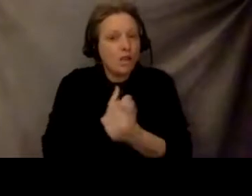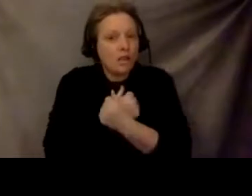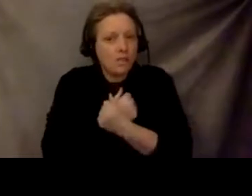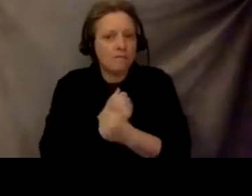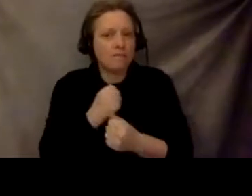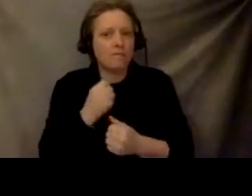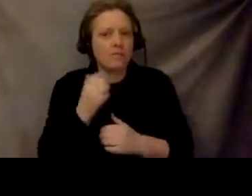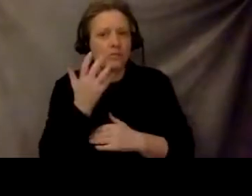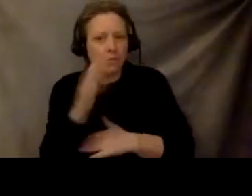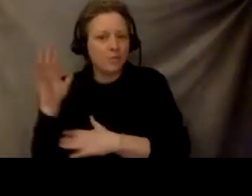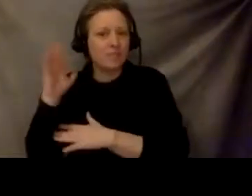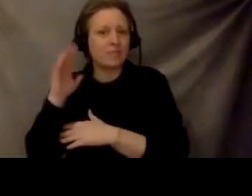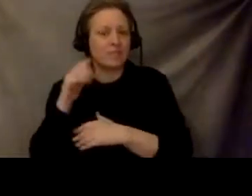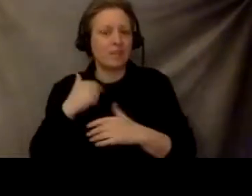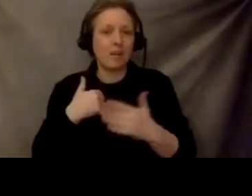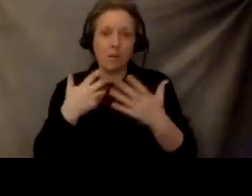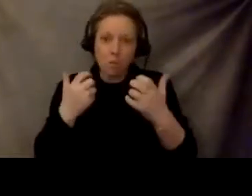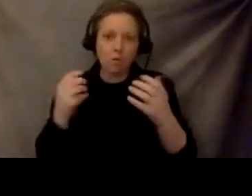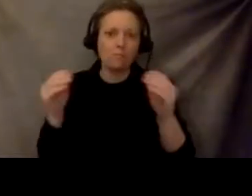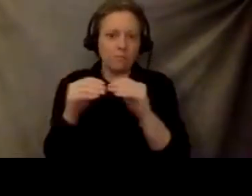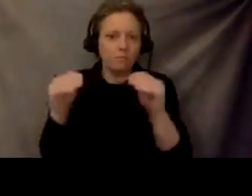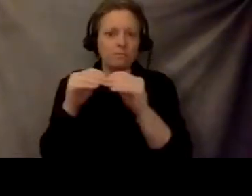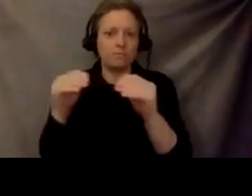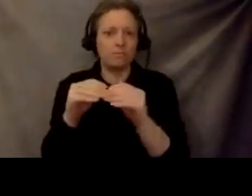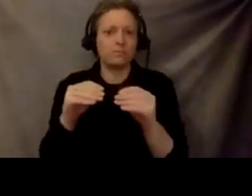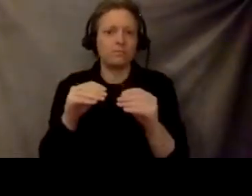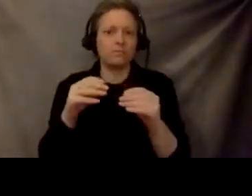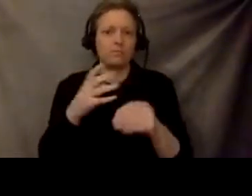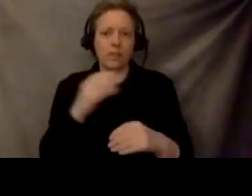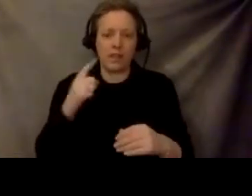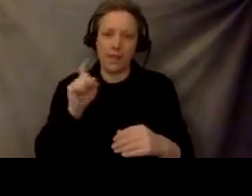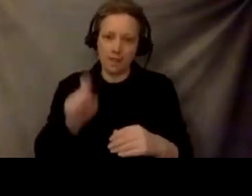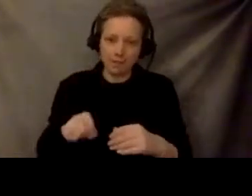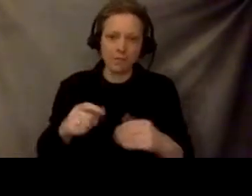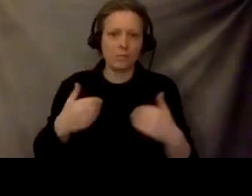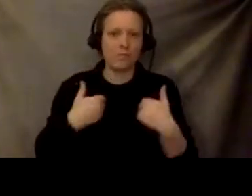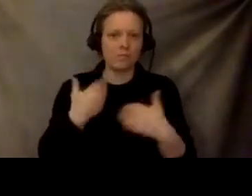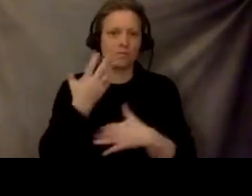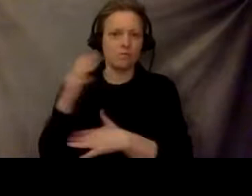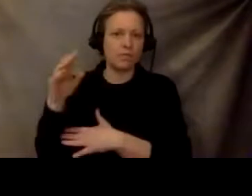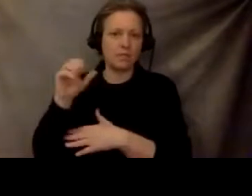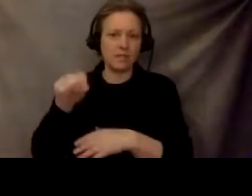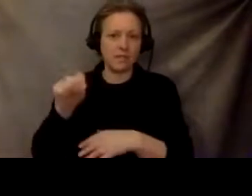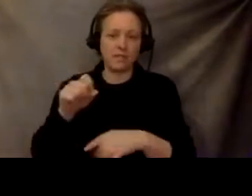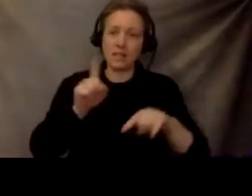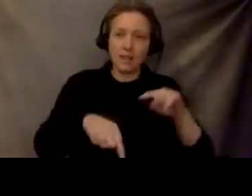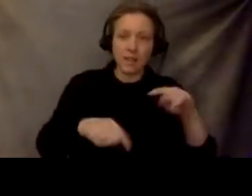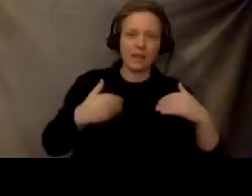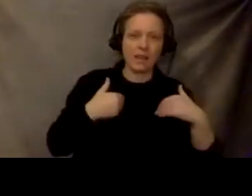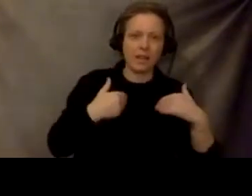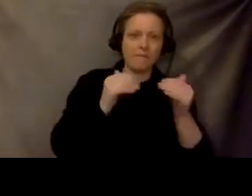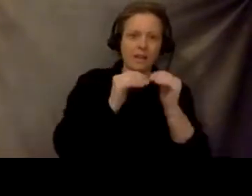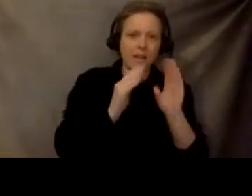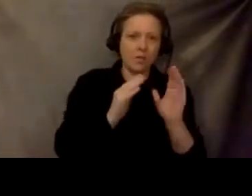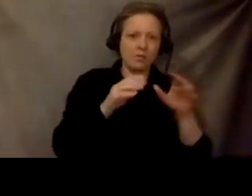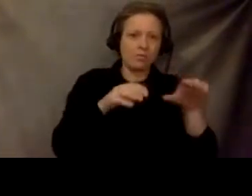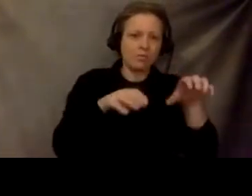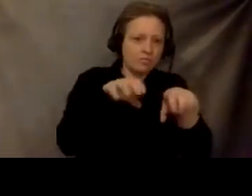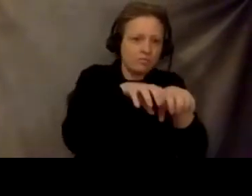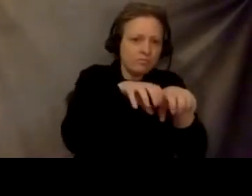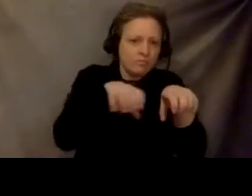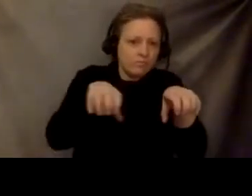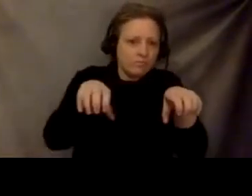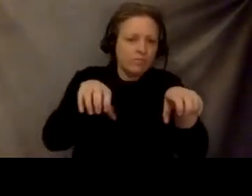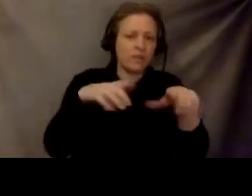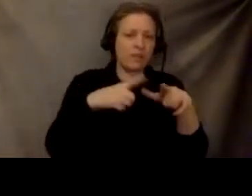of them in, but we have to have them so that they can grow. You can't have houses that are 2 feet from each other and put a Doug fir